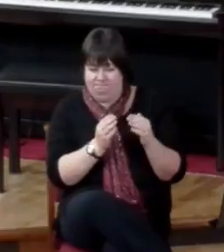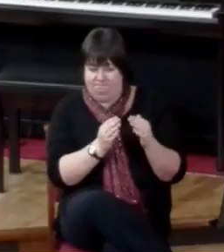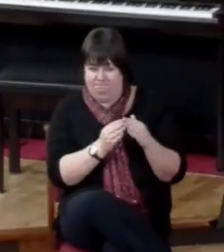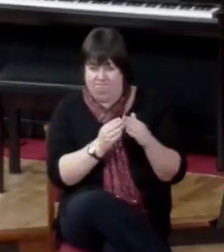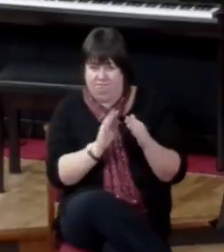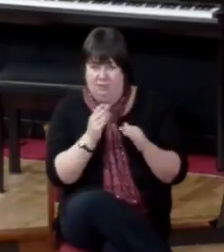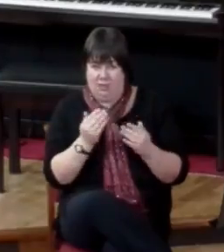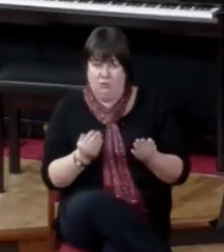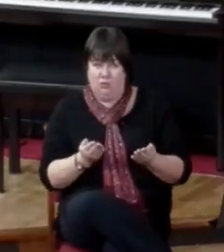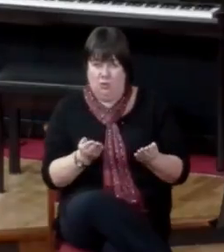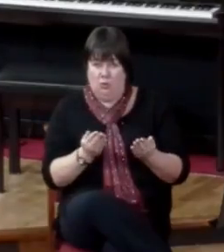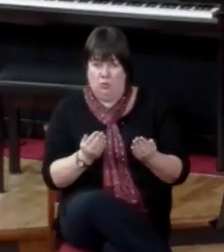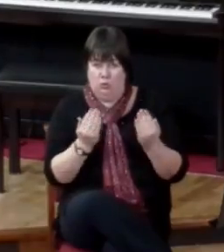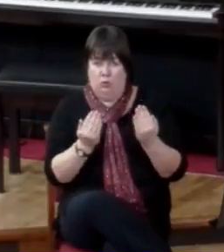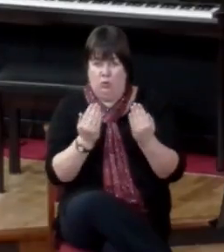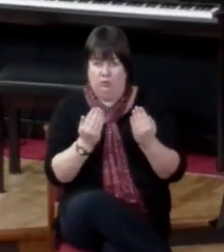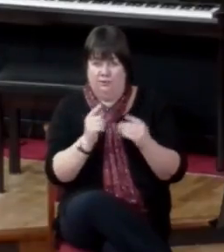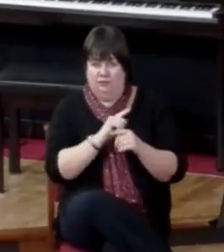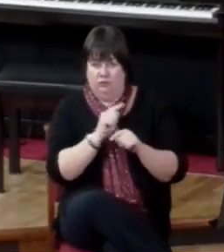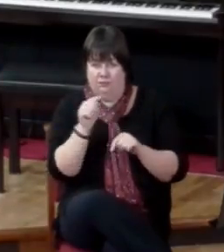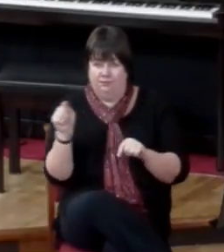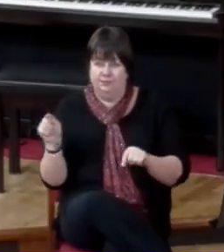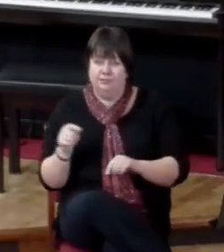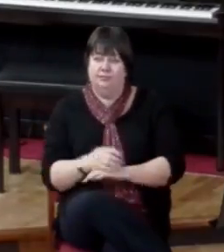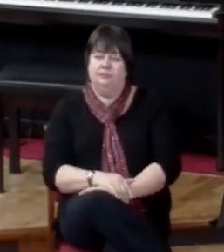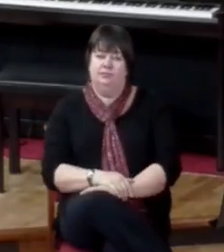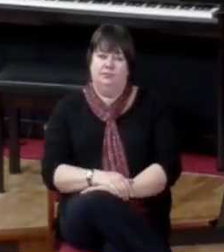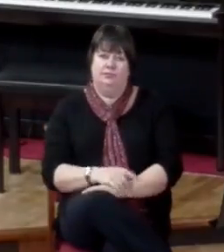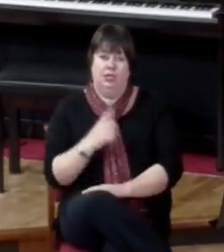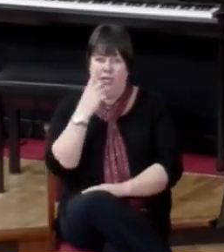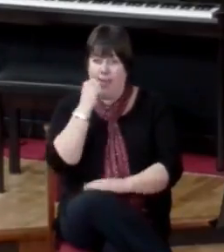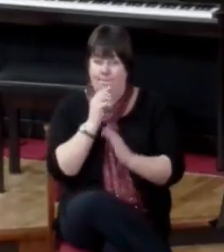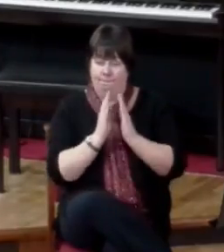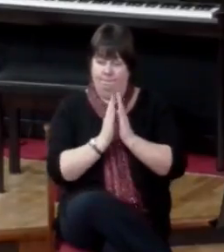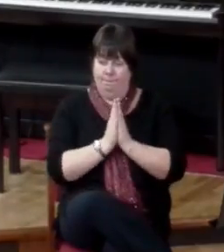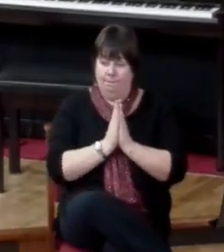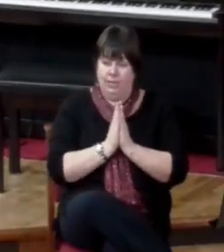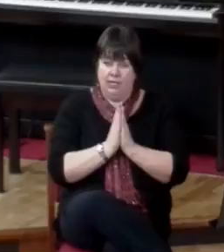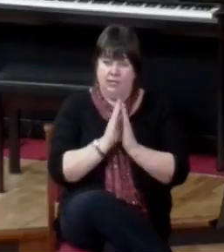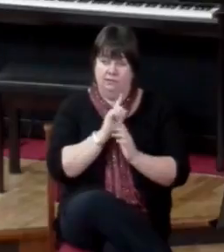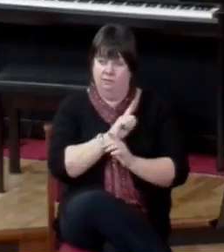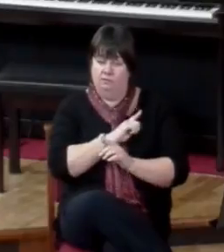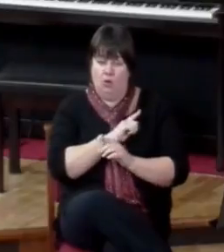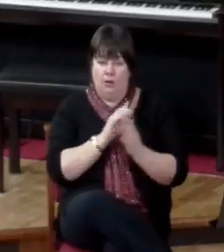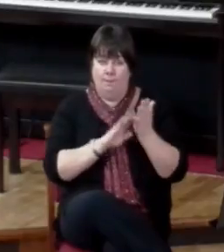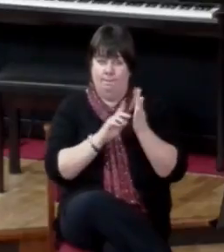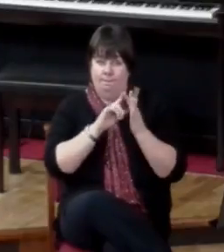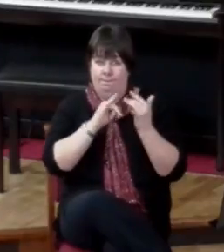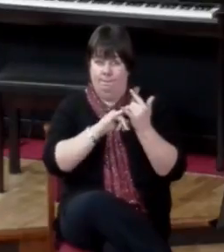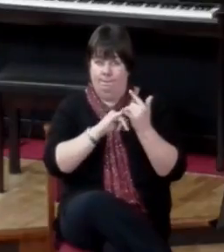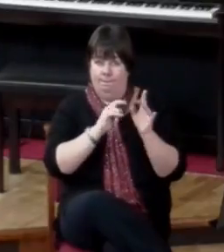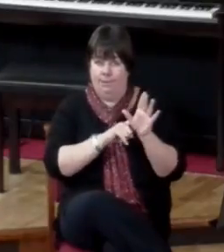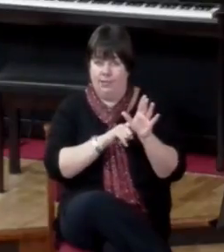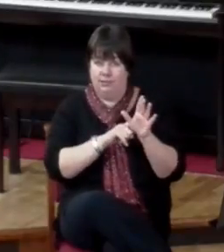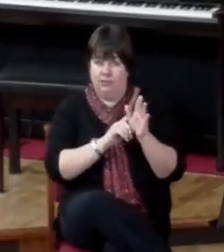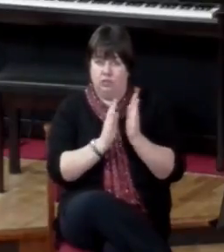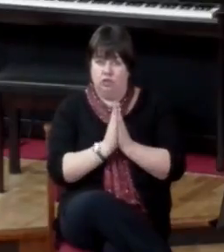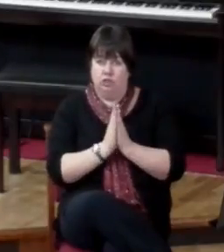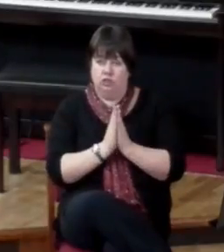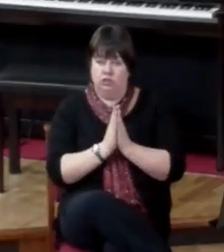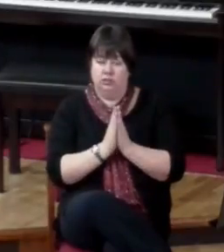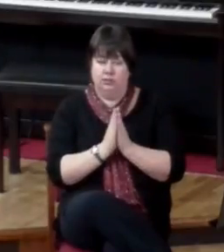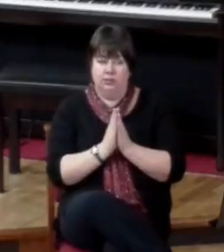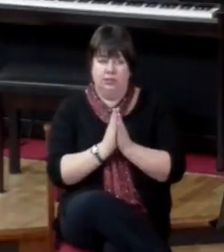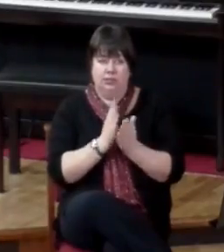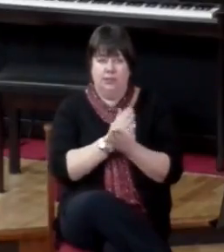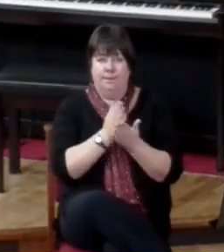that maybe. But so that you can pray for the ongoing success of Messy Church. This is part of our outreach to the